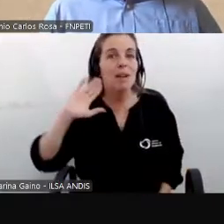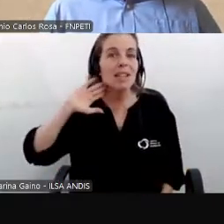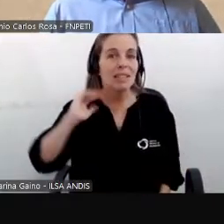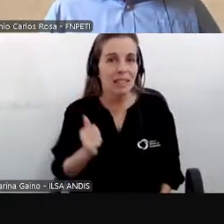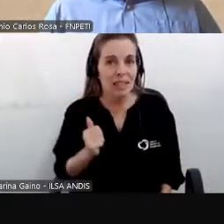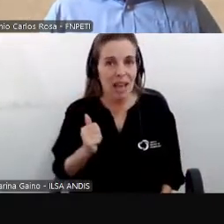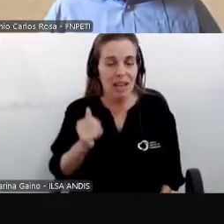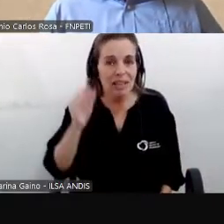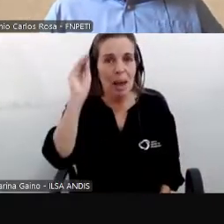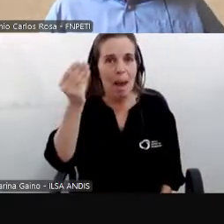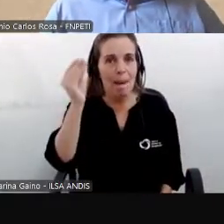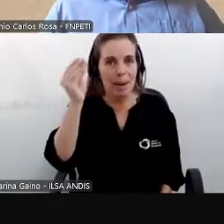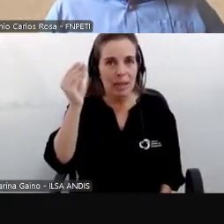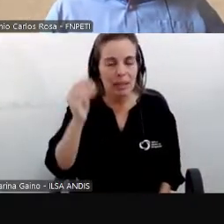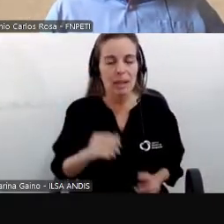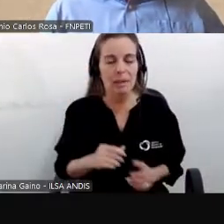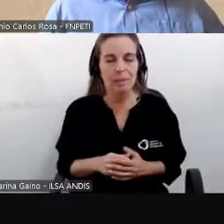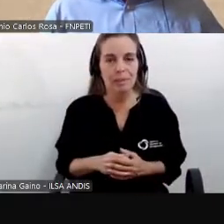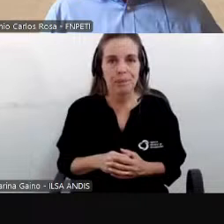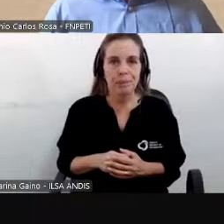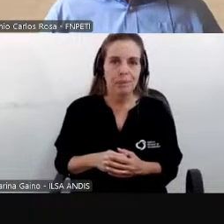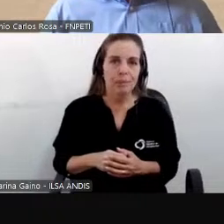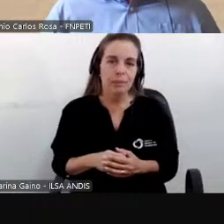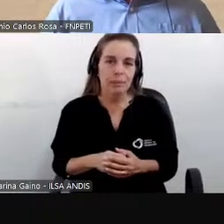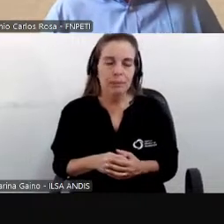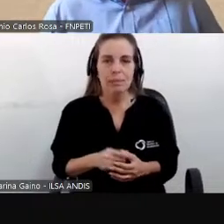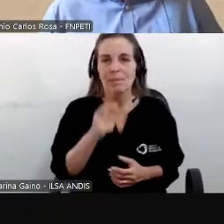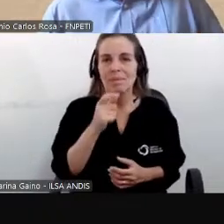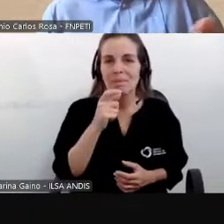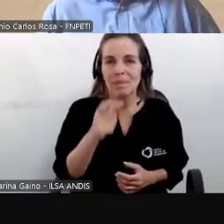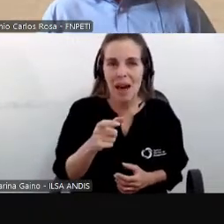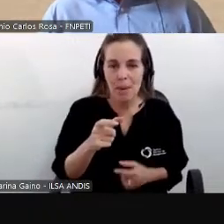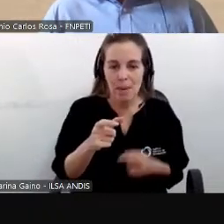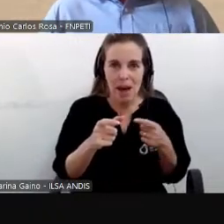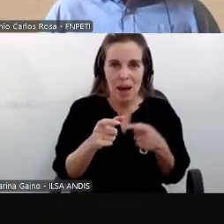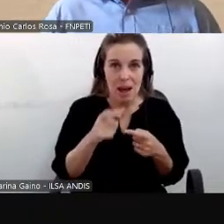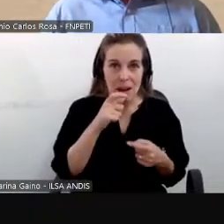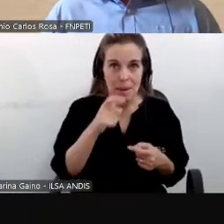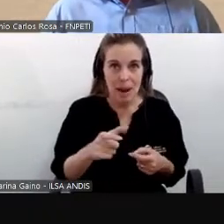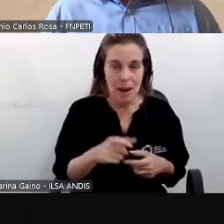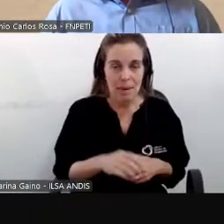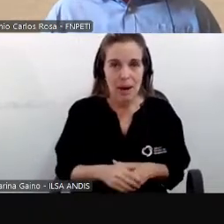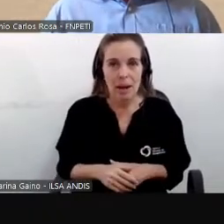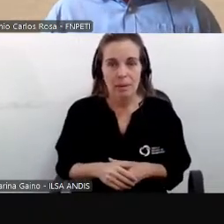until 2016 that